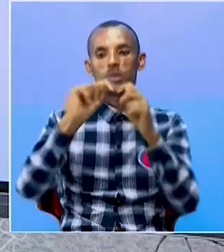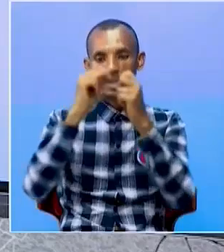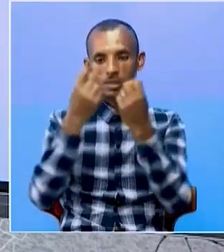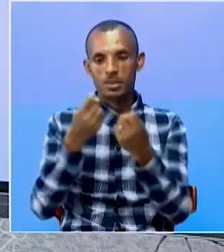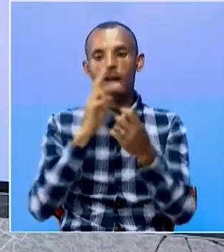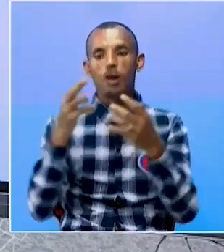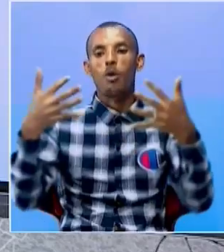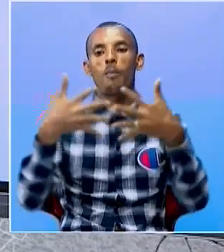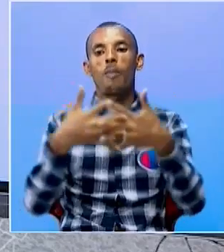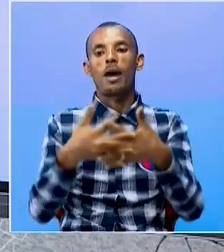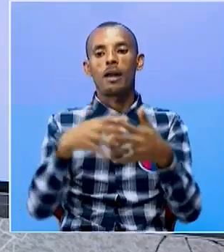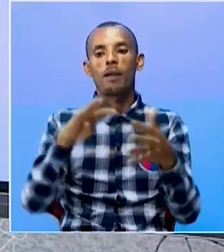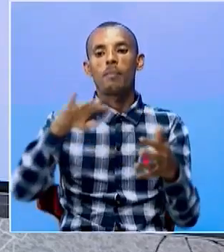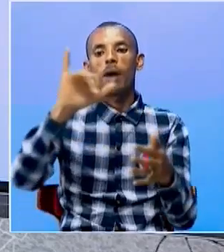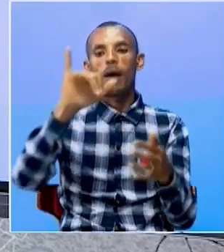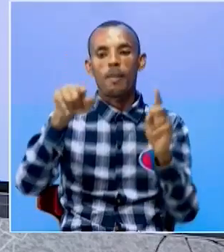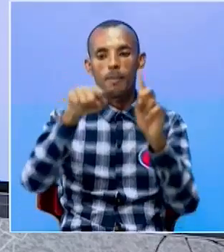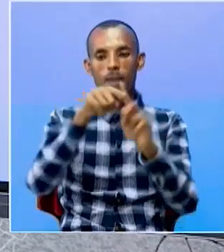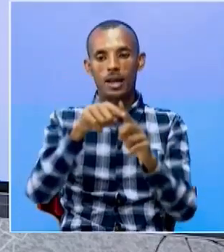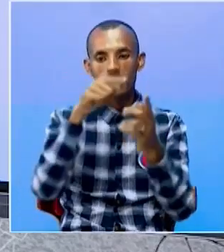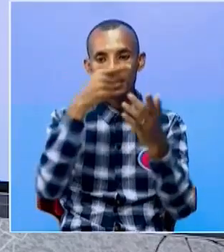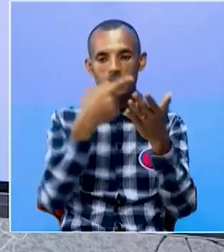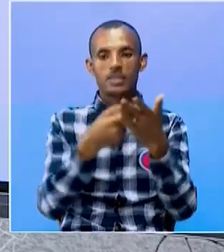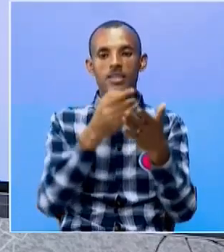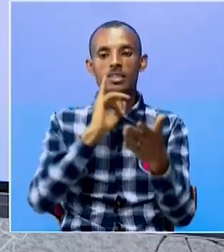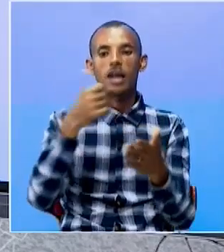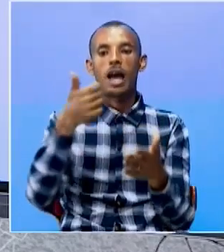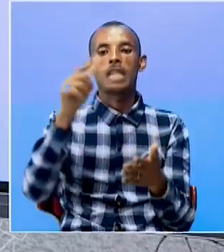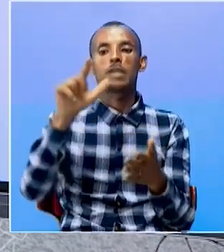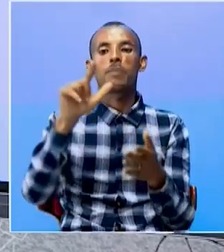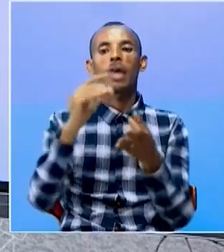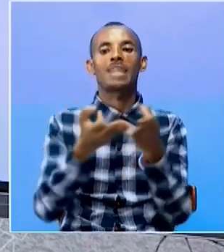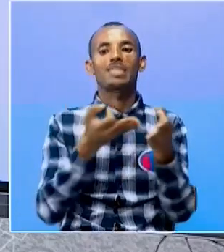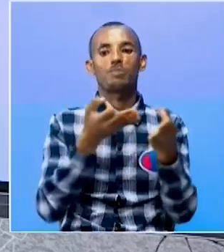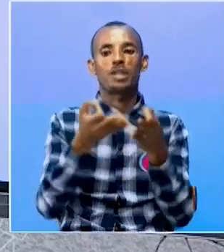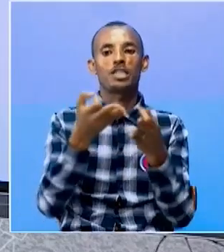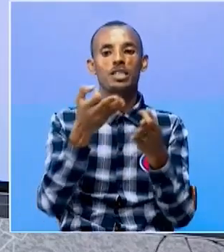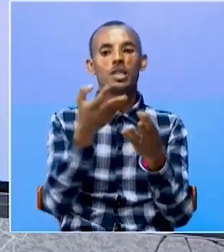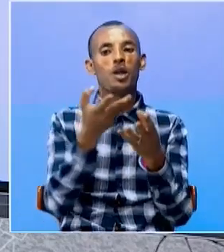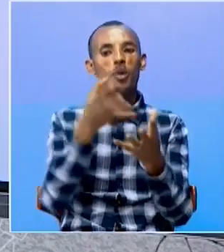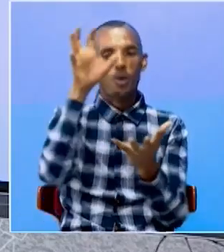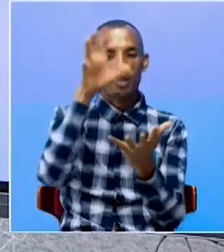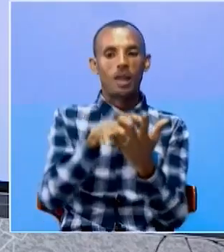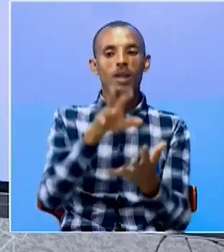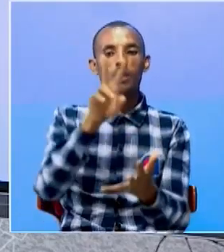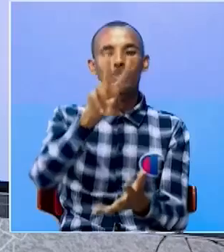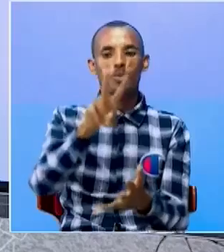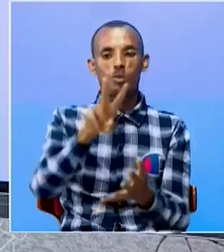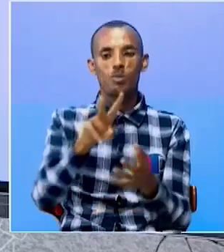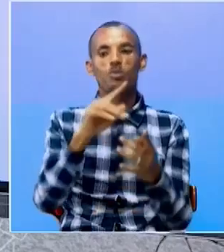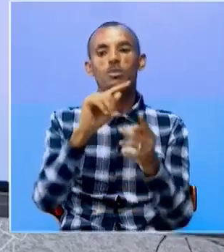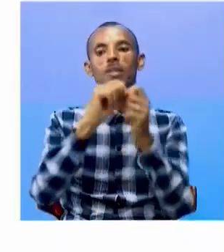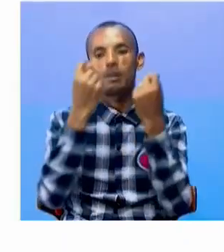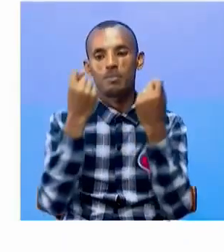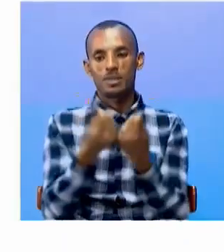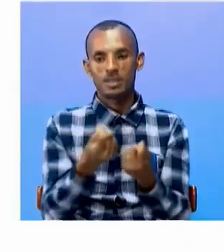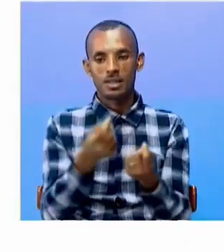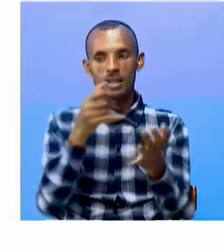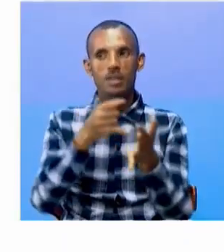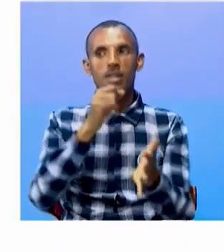plus. Therefore, this is an algebraic expression containing two terms. It contains two terms. So it